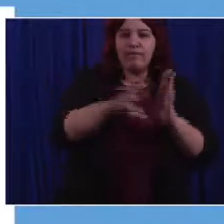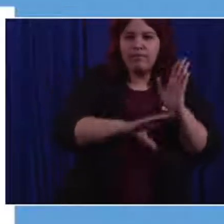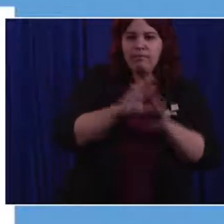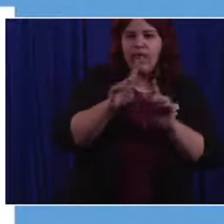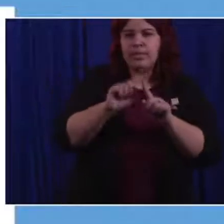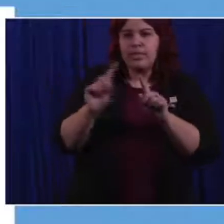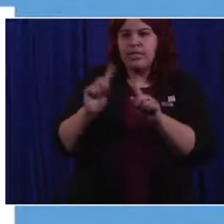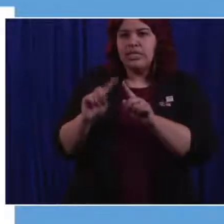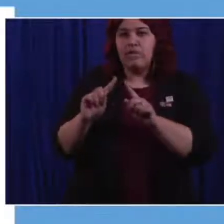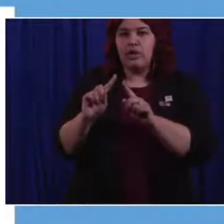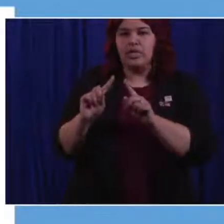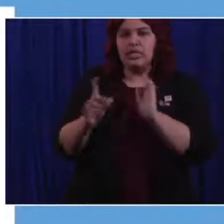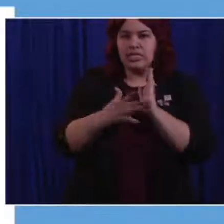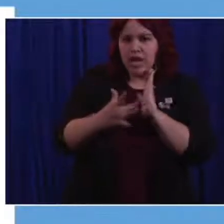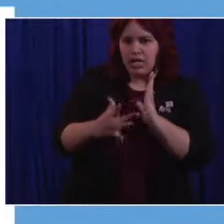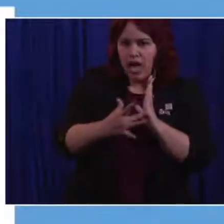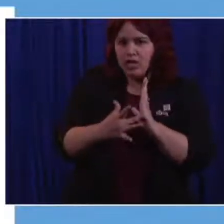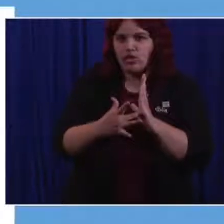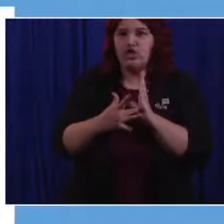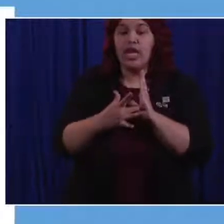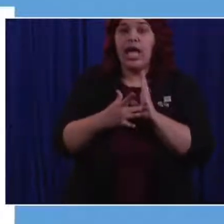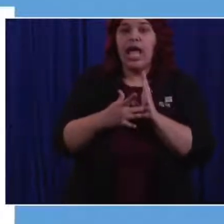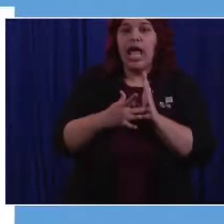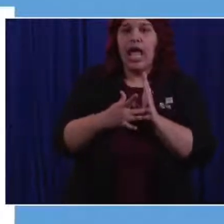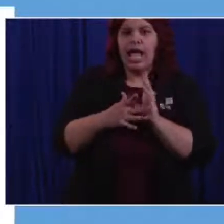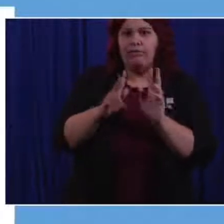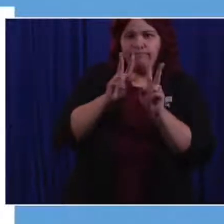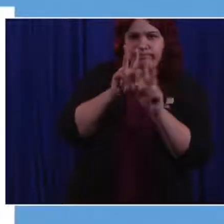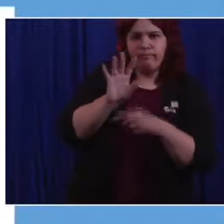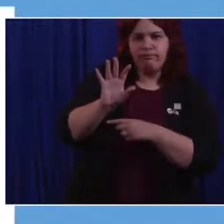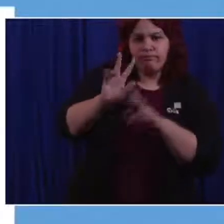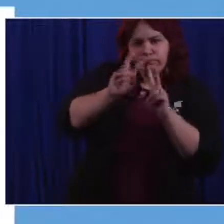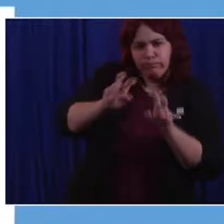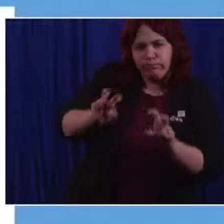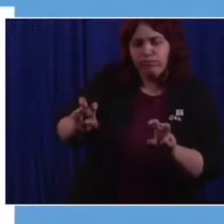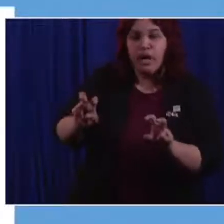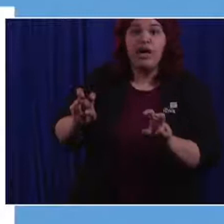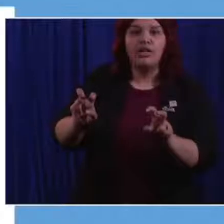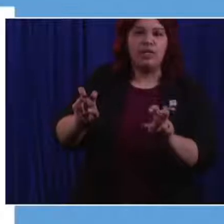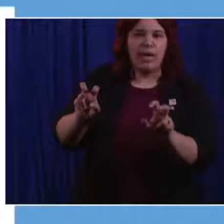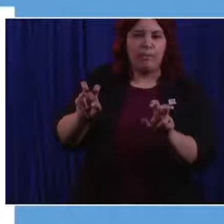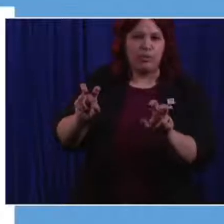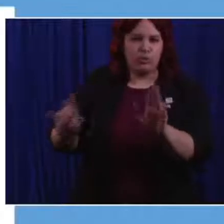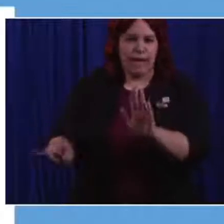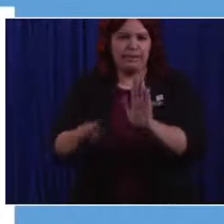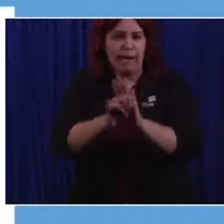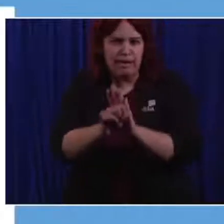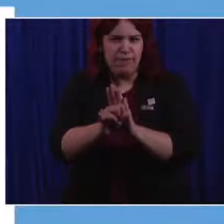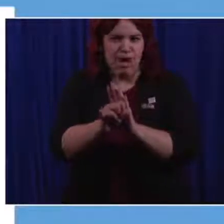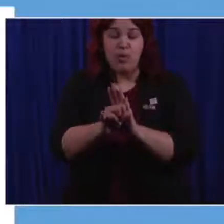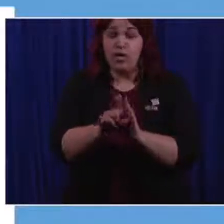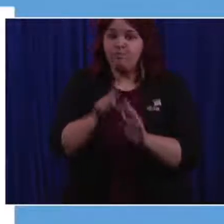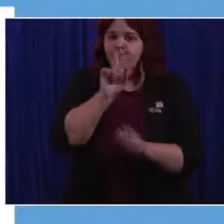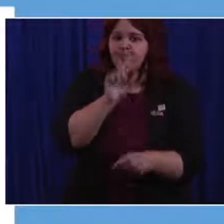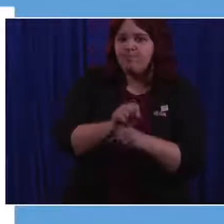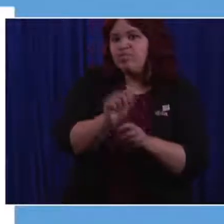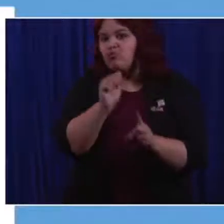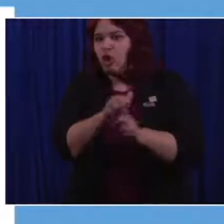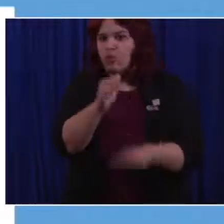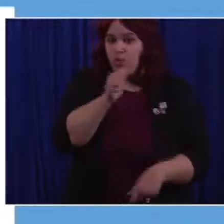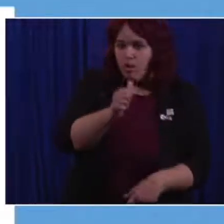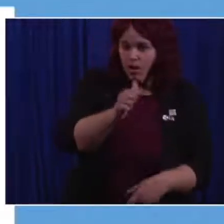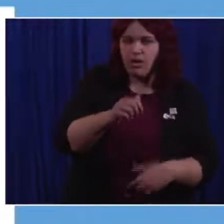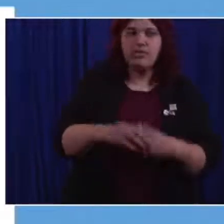sector and have given us immediate and valuable insight in the way that we're going about that. We've had over 50 meetings